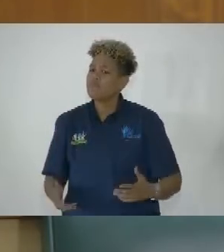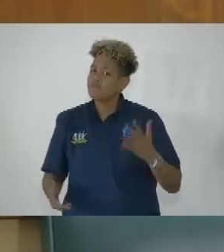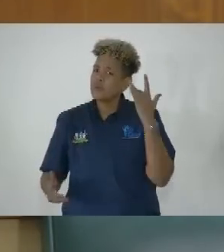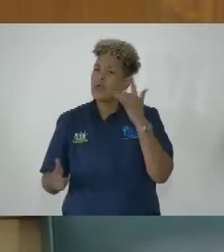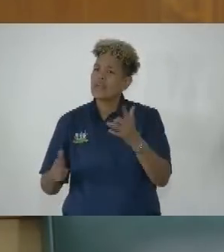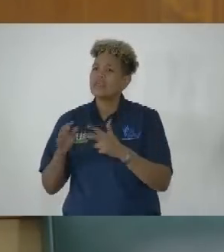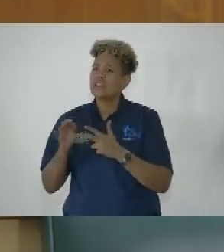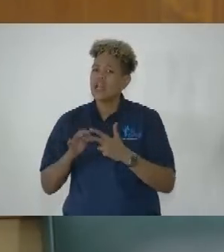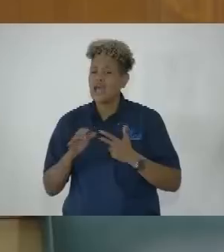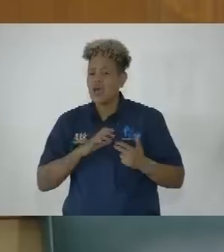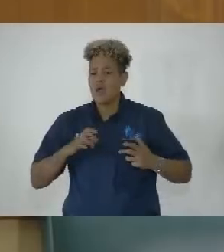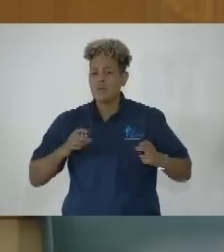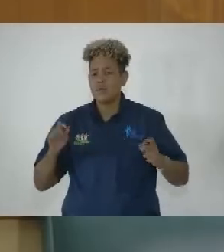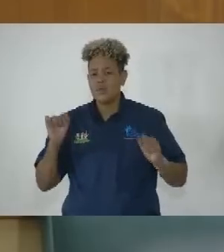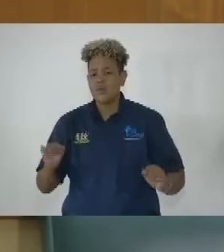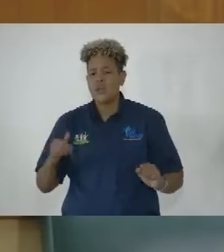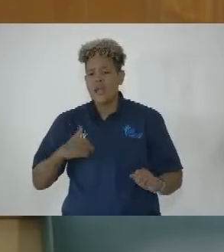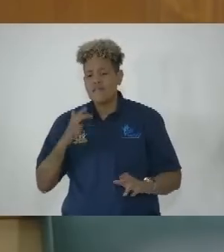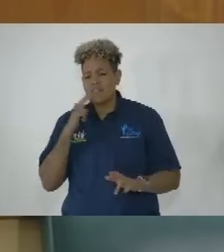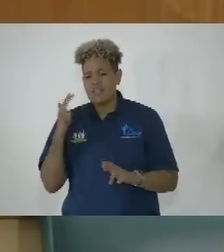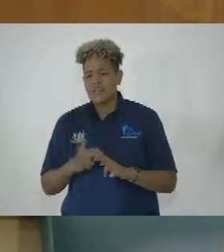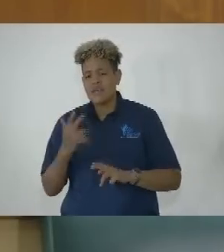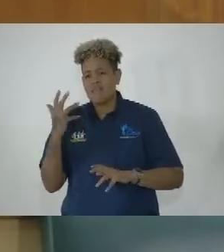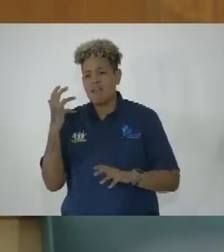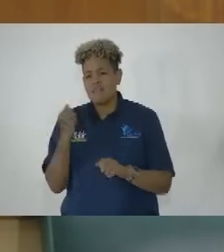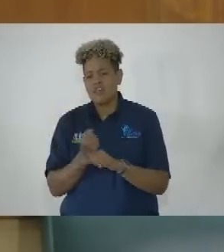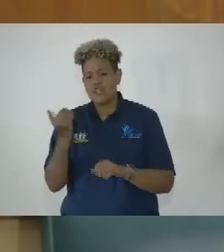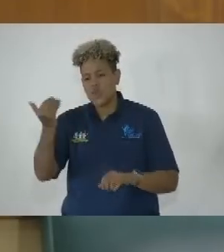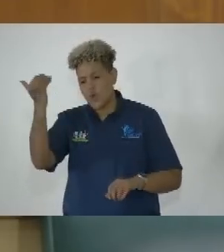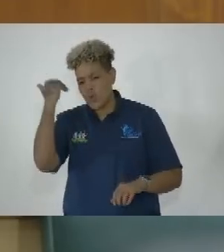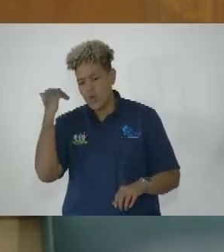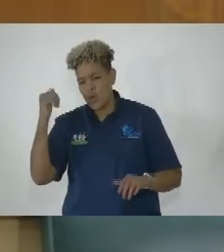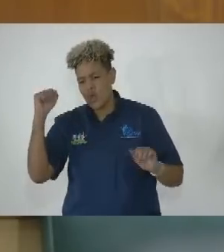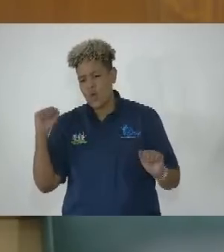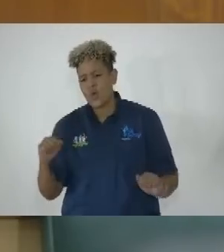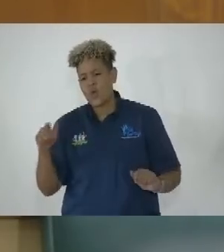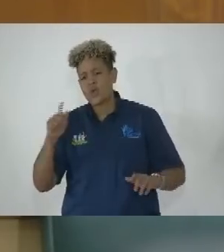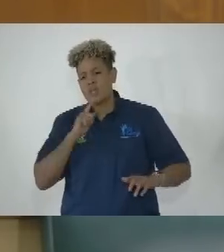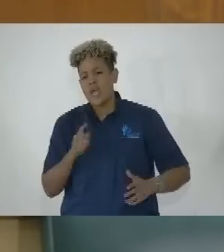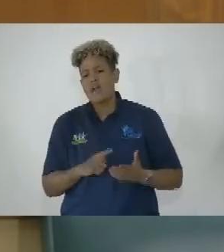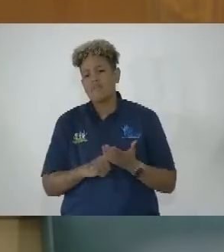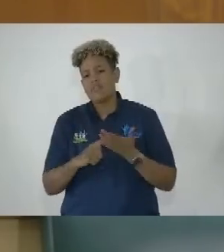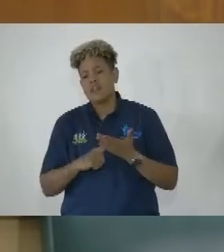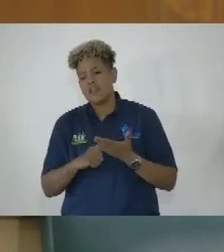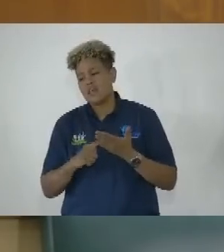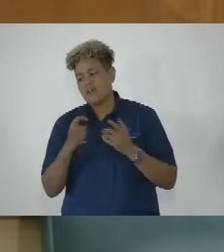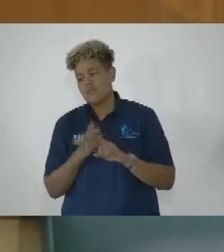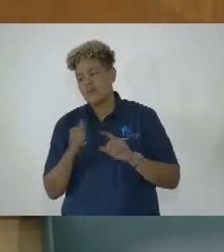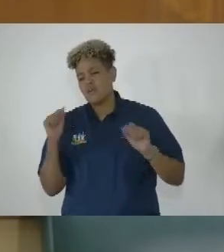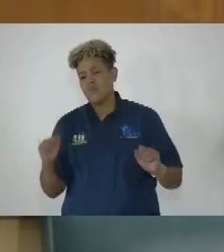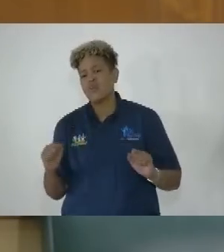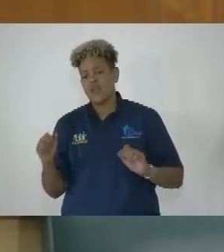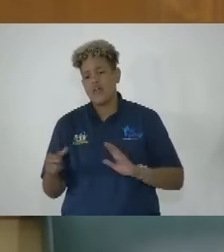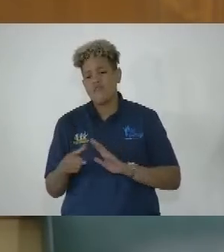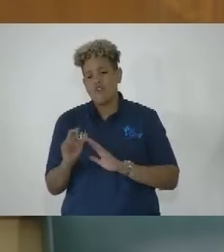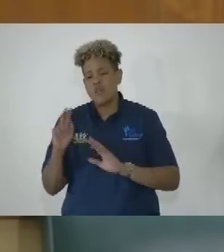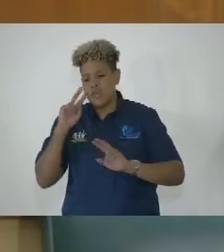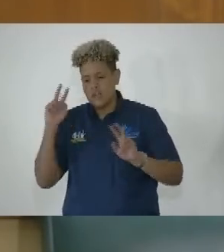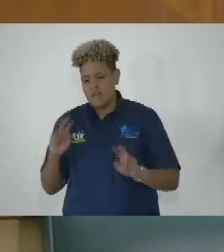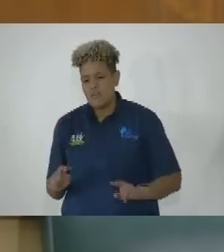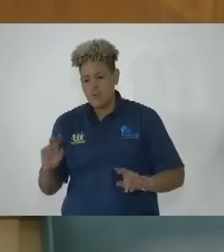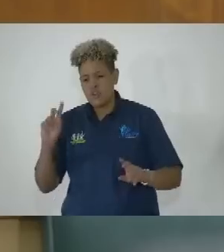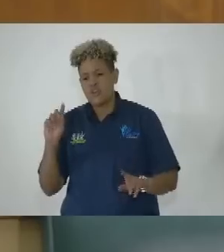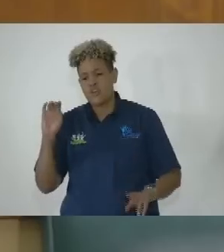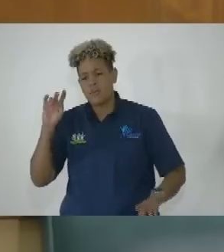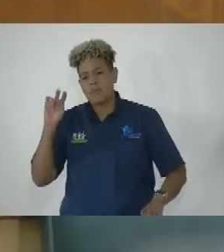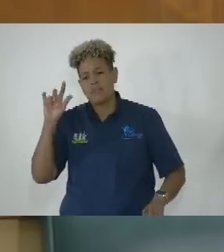Joint Select Committee could have been named 5 years ago, could have deliberated, could have reviewed the Domestic